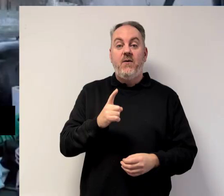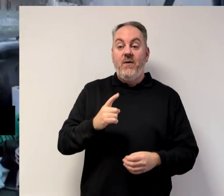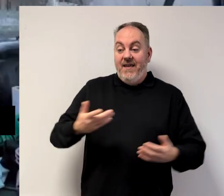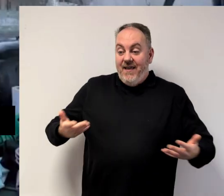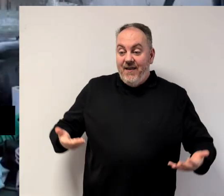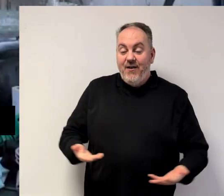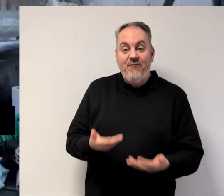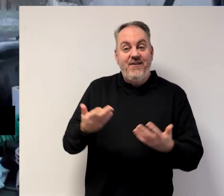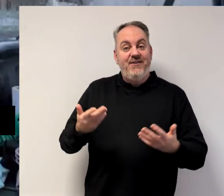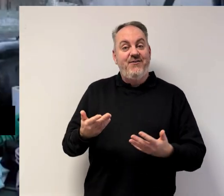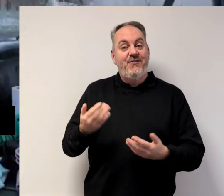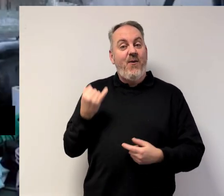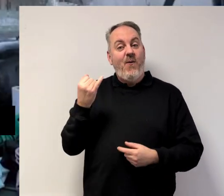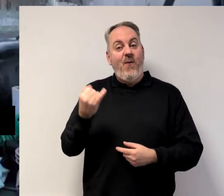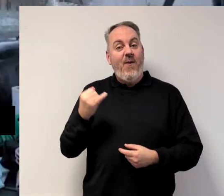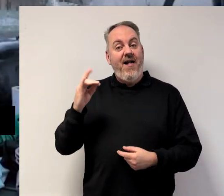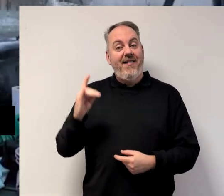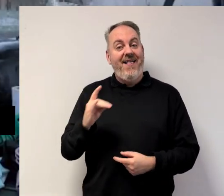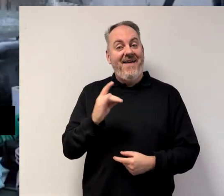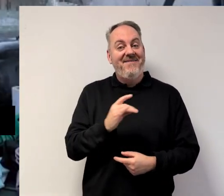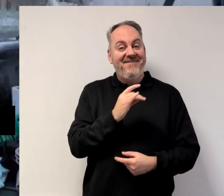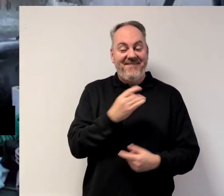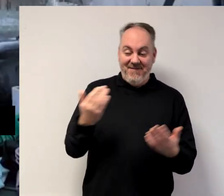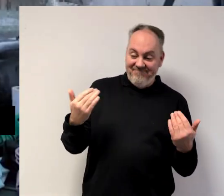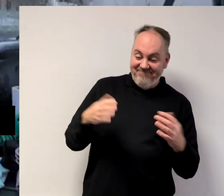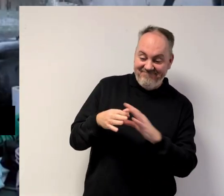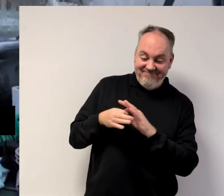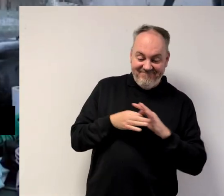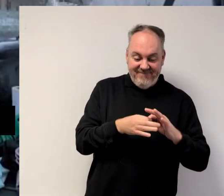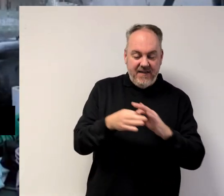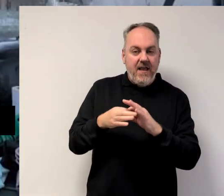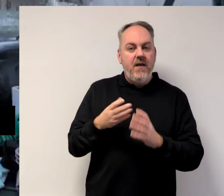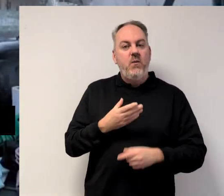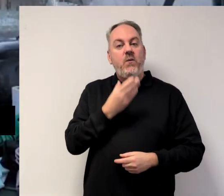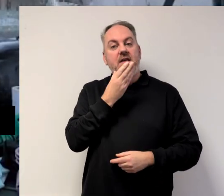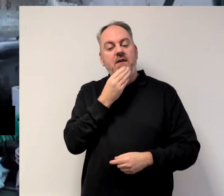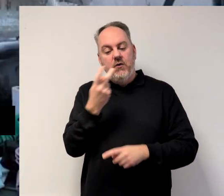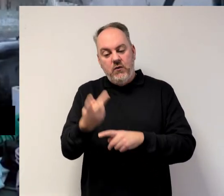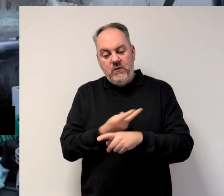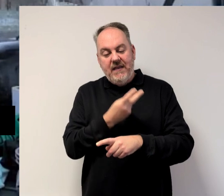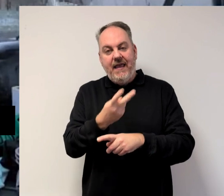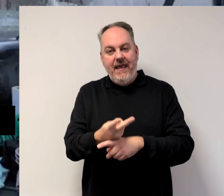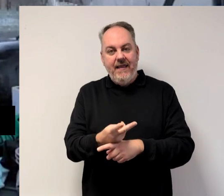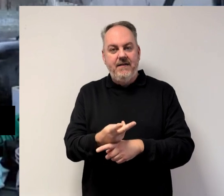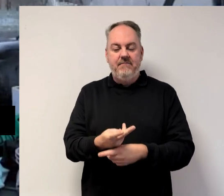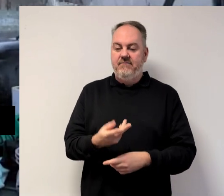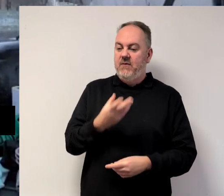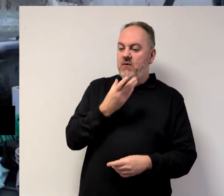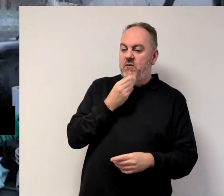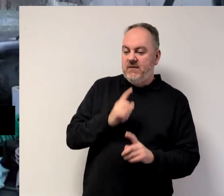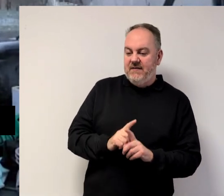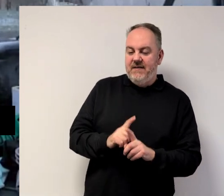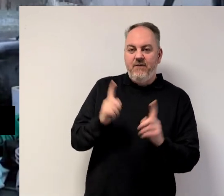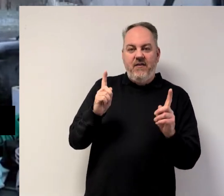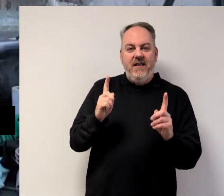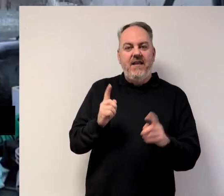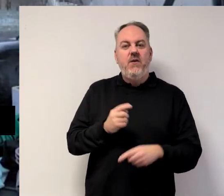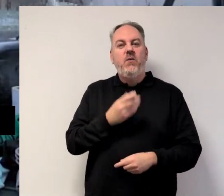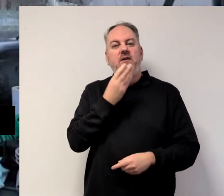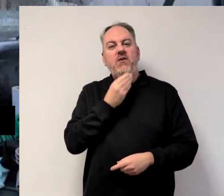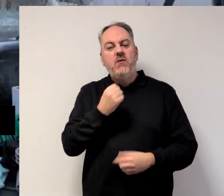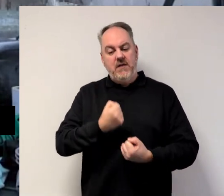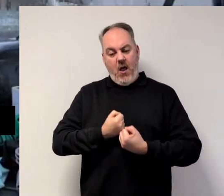and we reuse, repurpose. We grow heritage seeds, so we keep our own